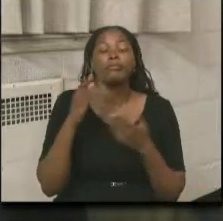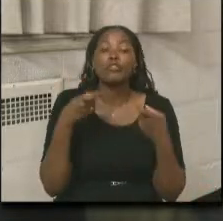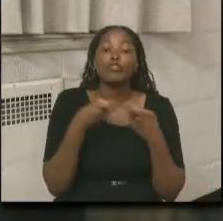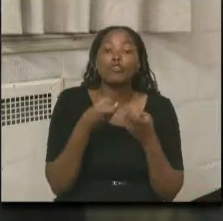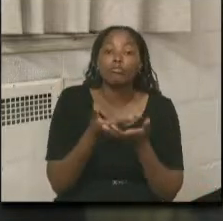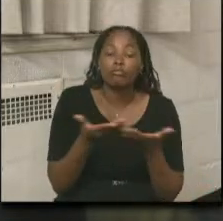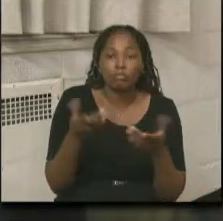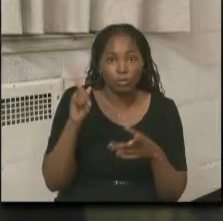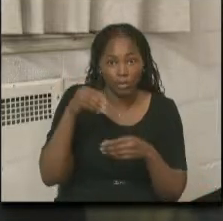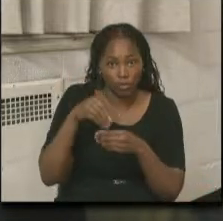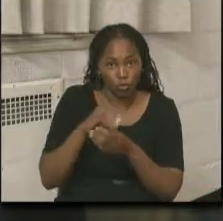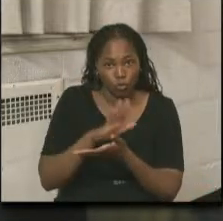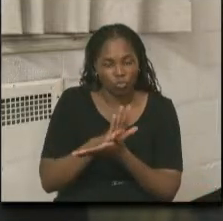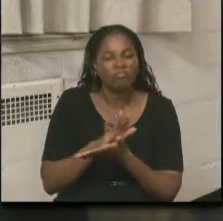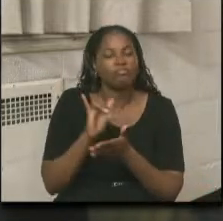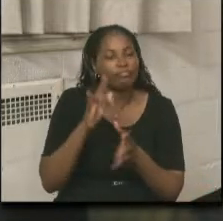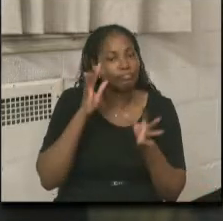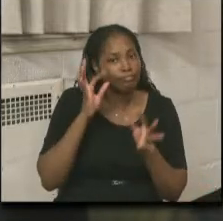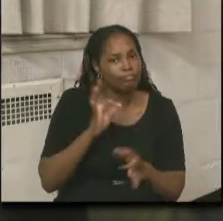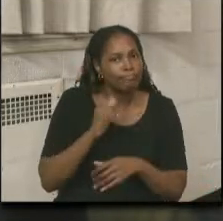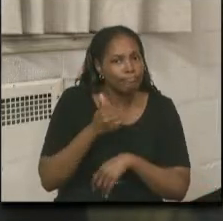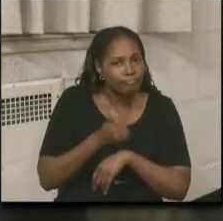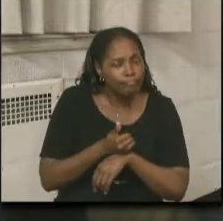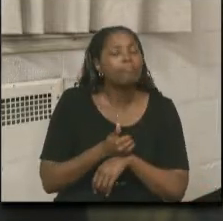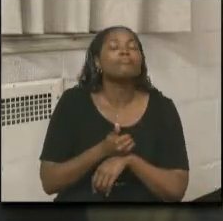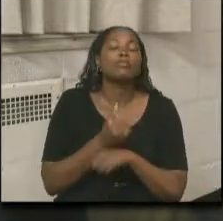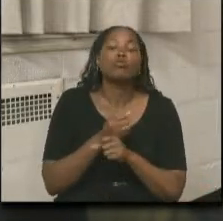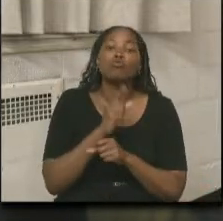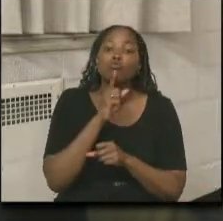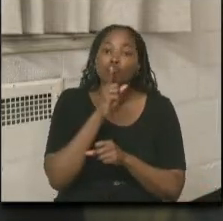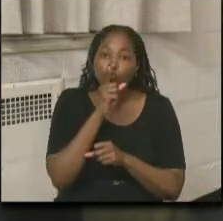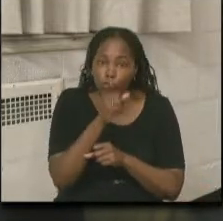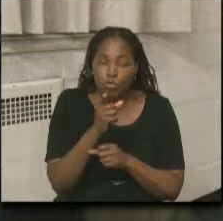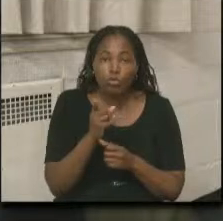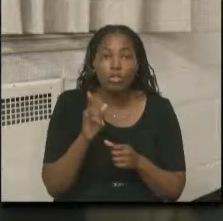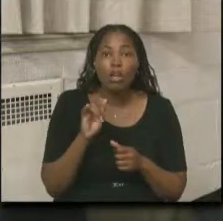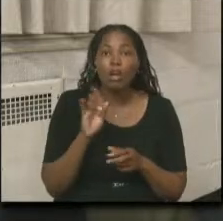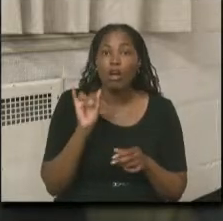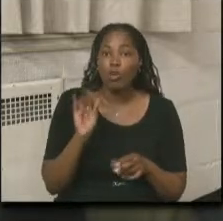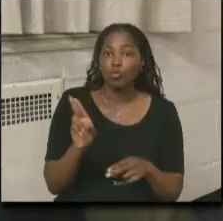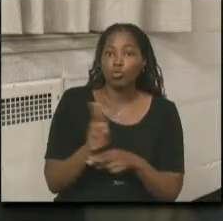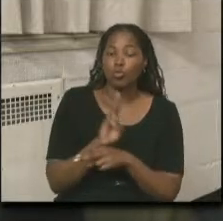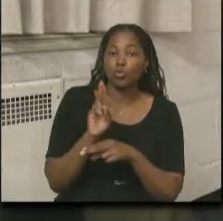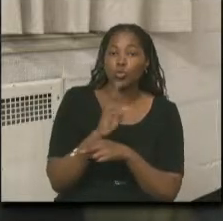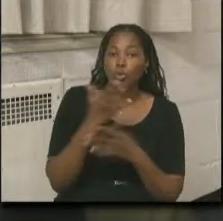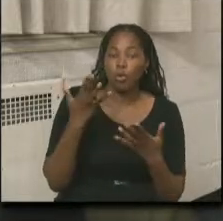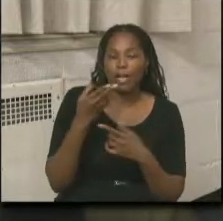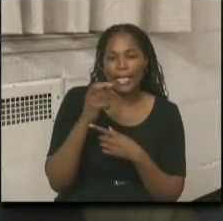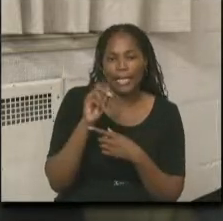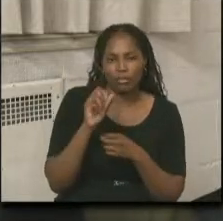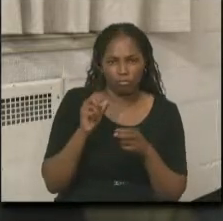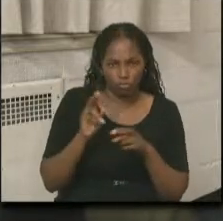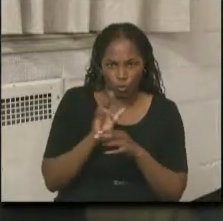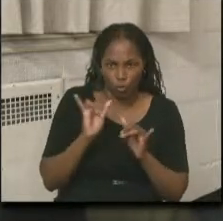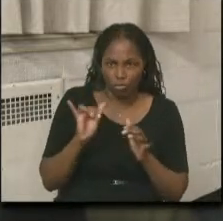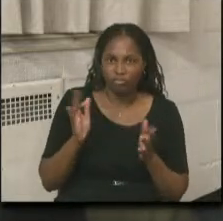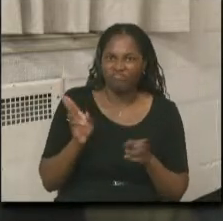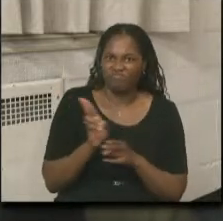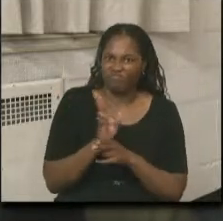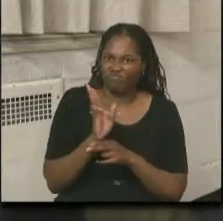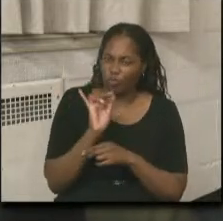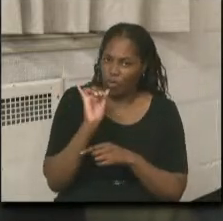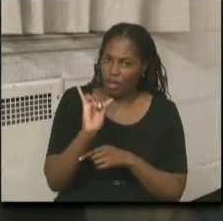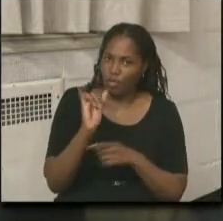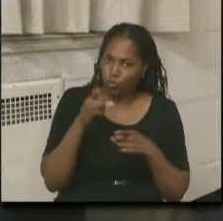is a rescission. This policy was developed to ensure that the use of PEDs was encouraged during the school day for